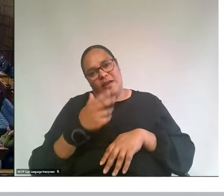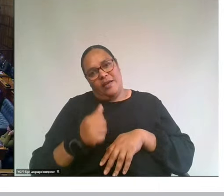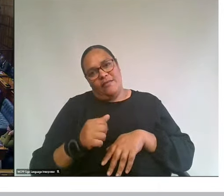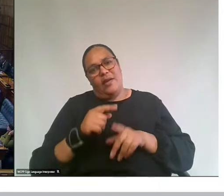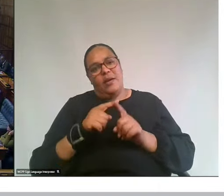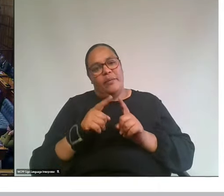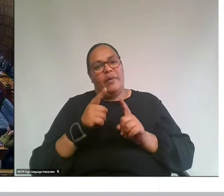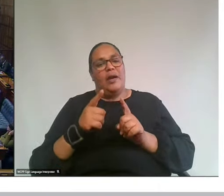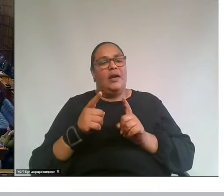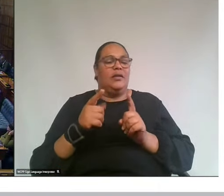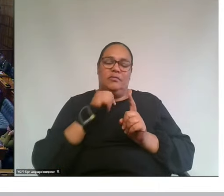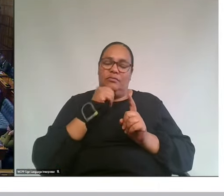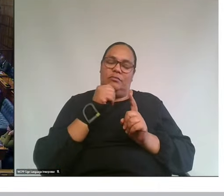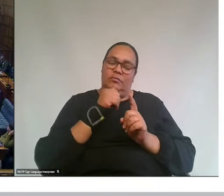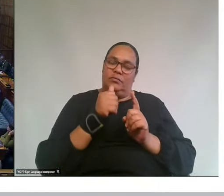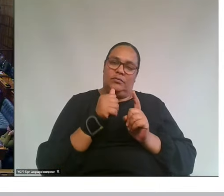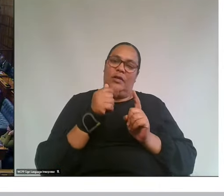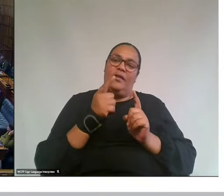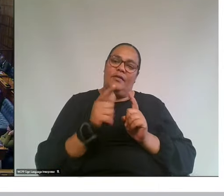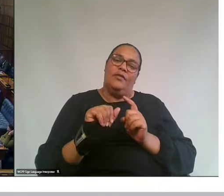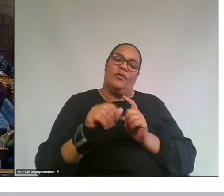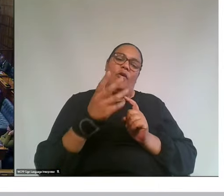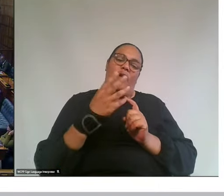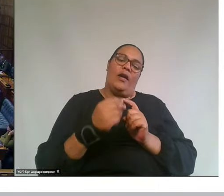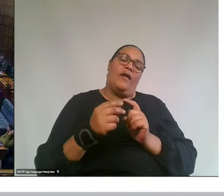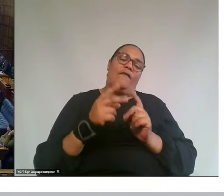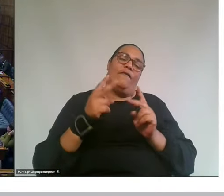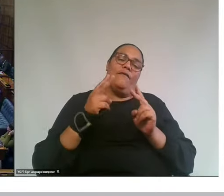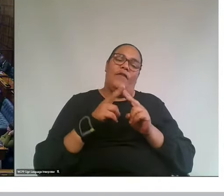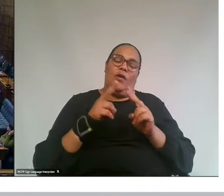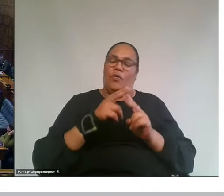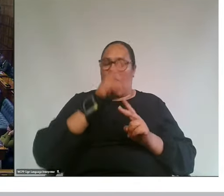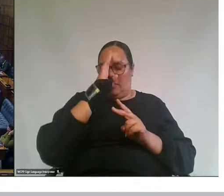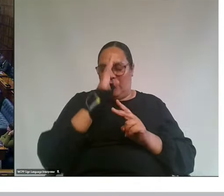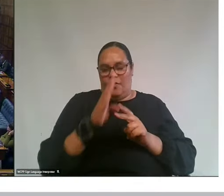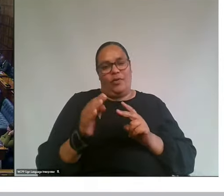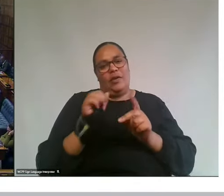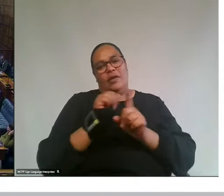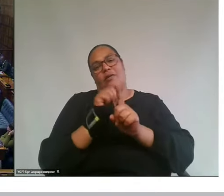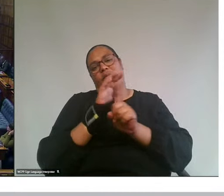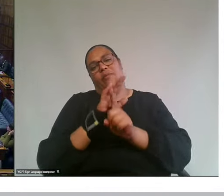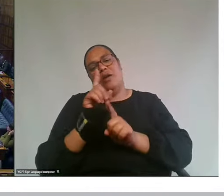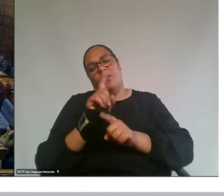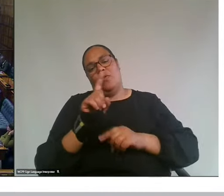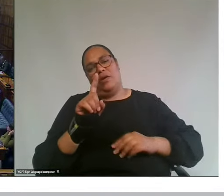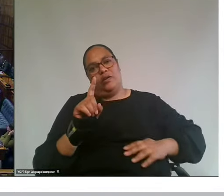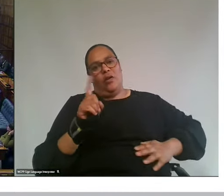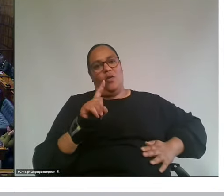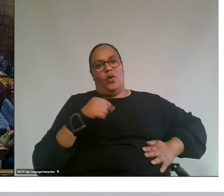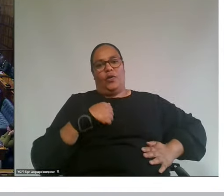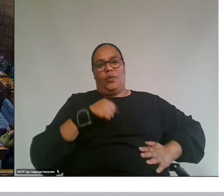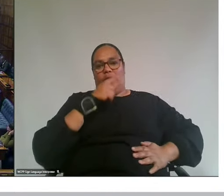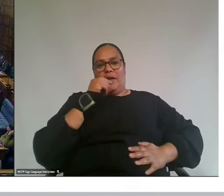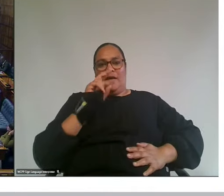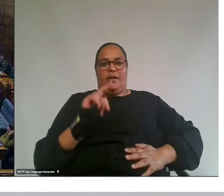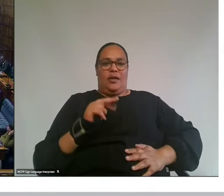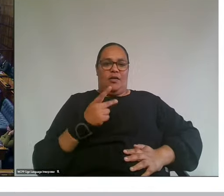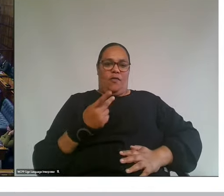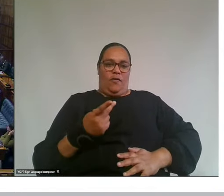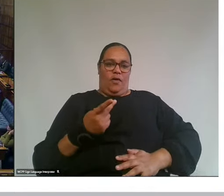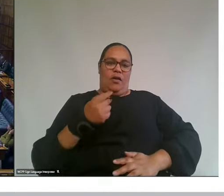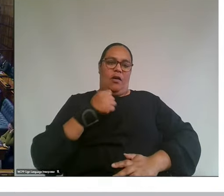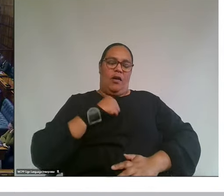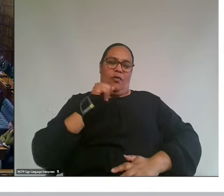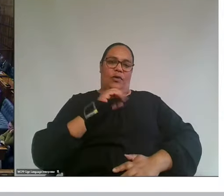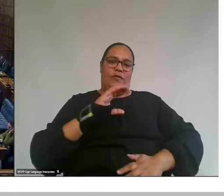and hence you know it has a very direct impact on what we call the turnover of our